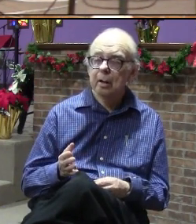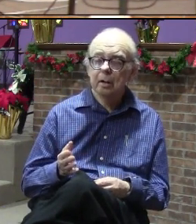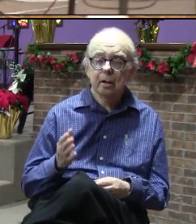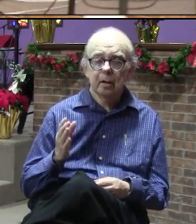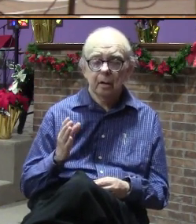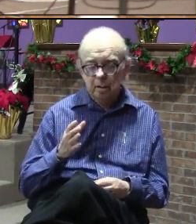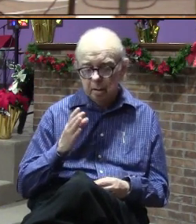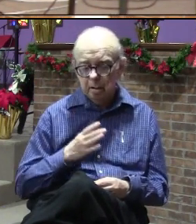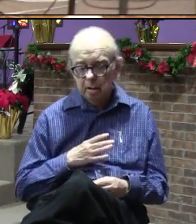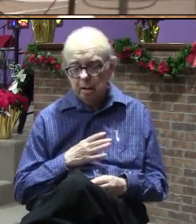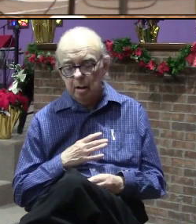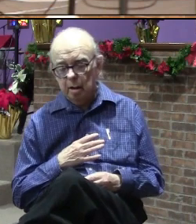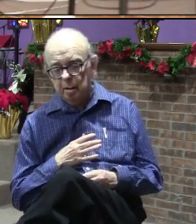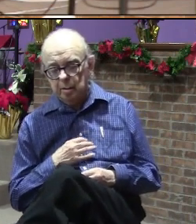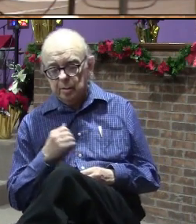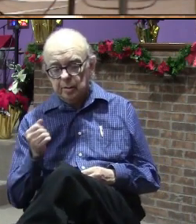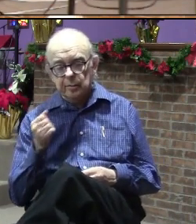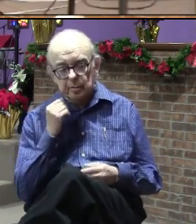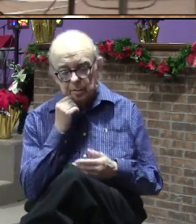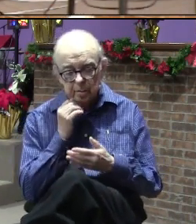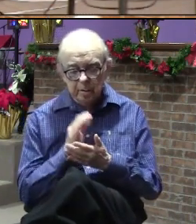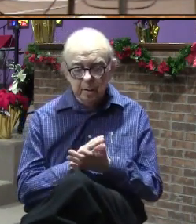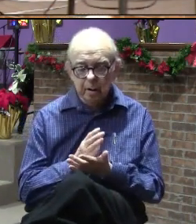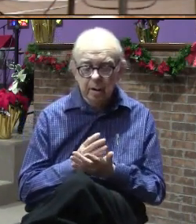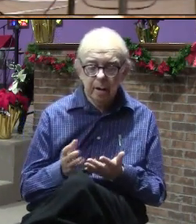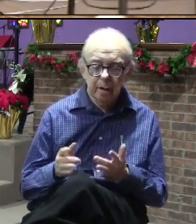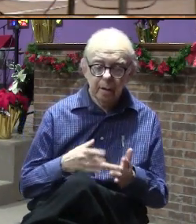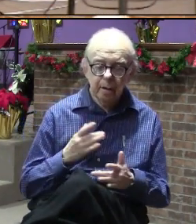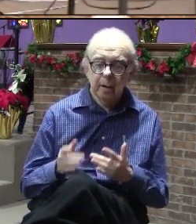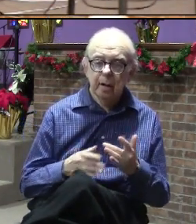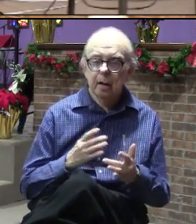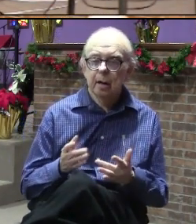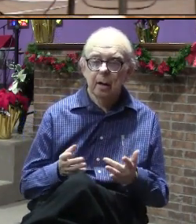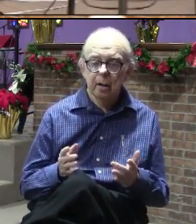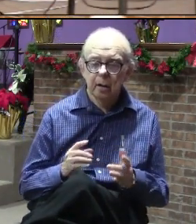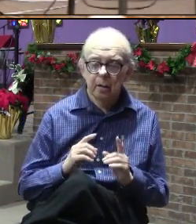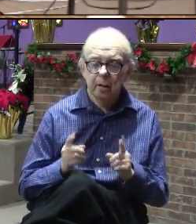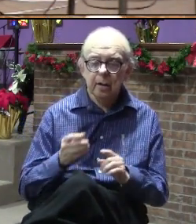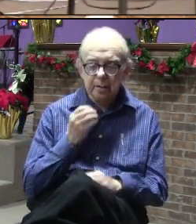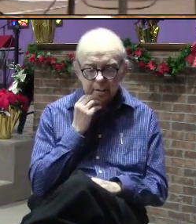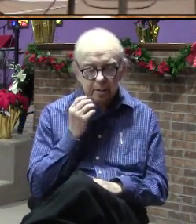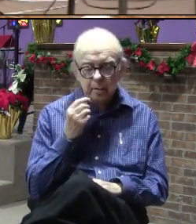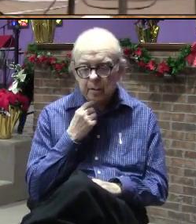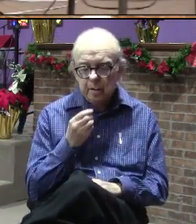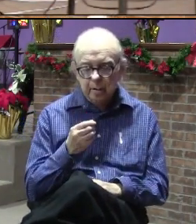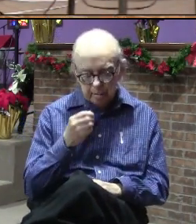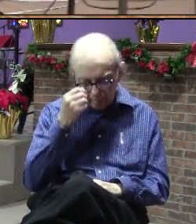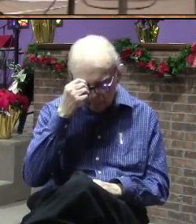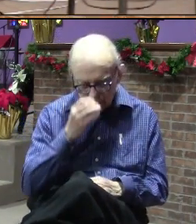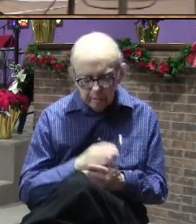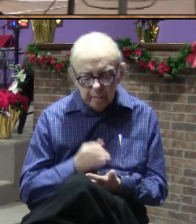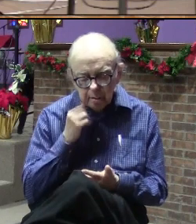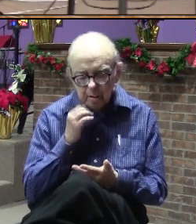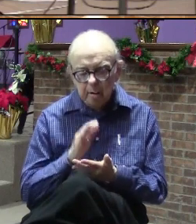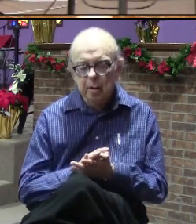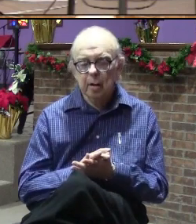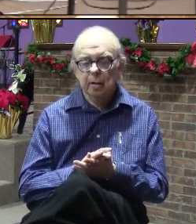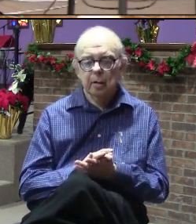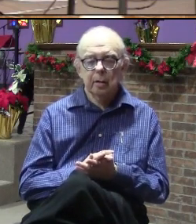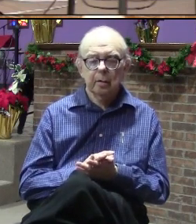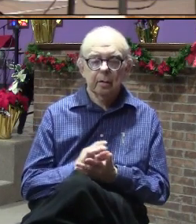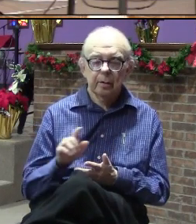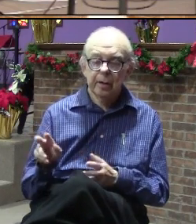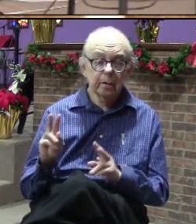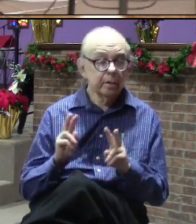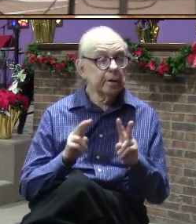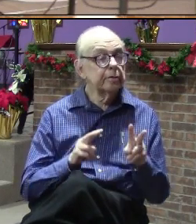Man, or you're married and something exciting happened and you go home and you tell your husband or your wife and they look at you